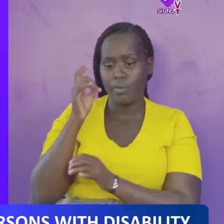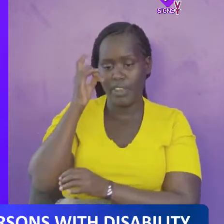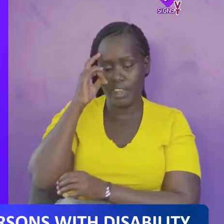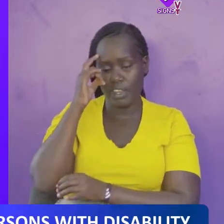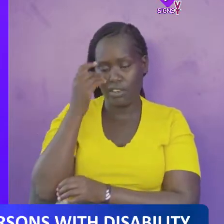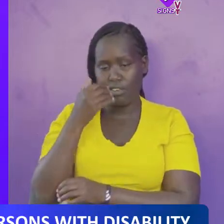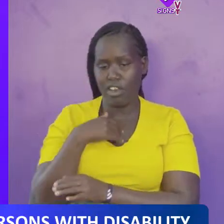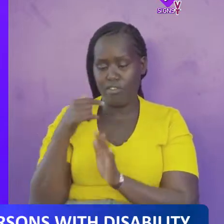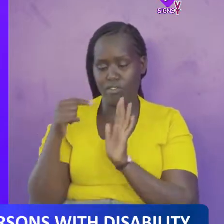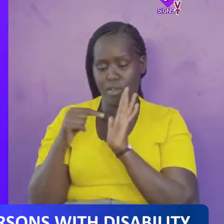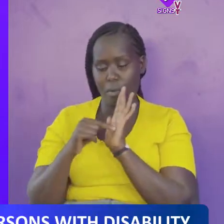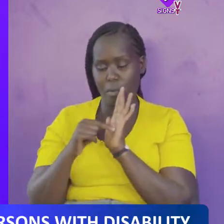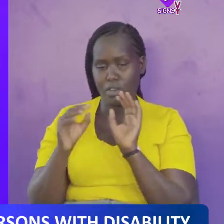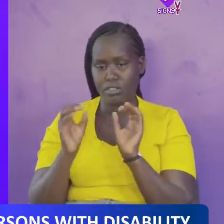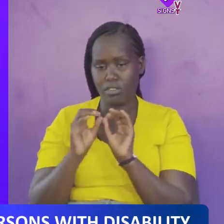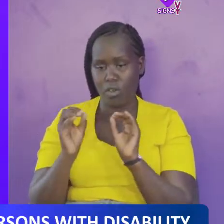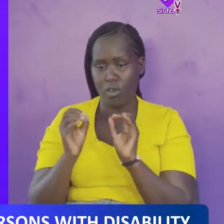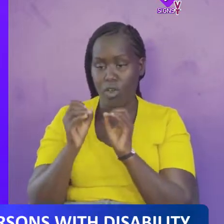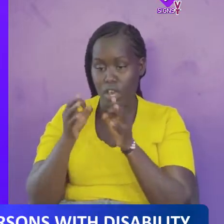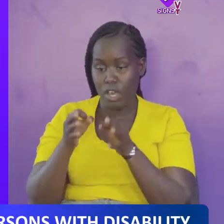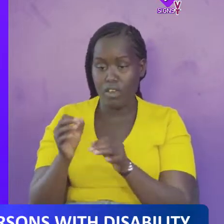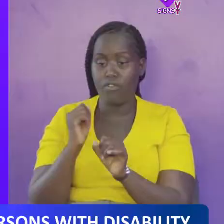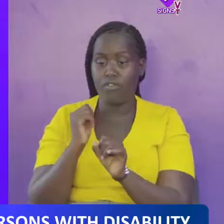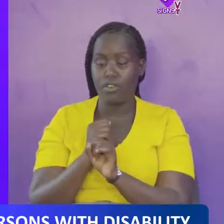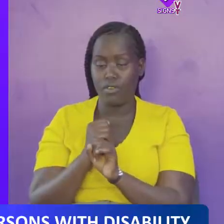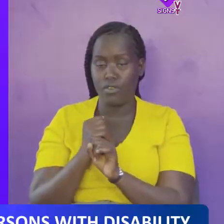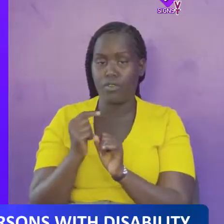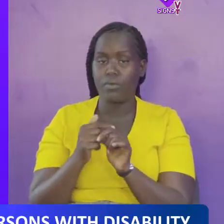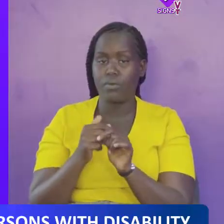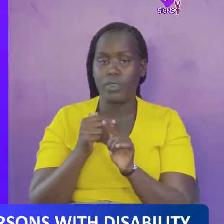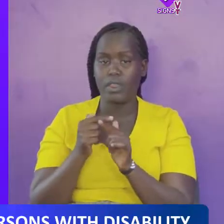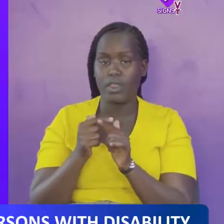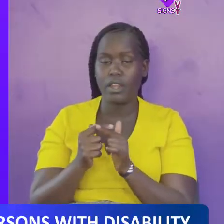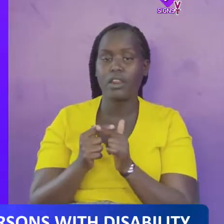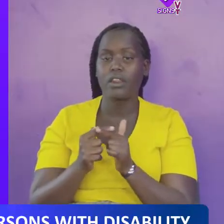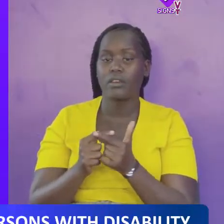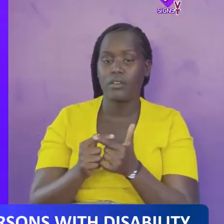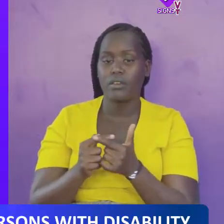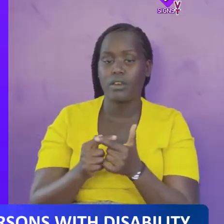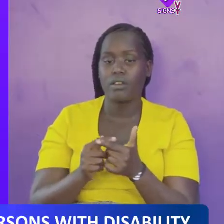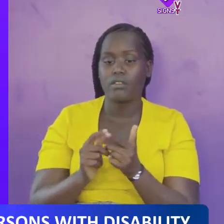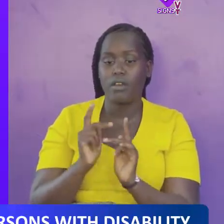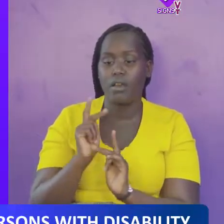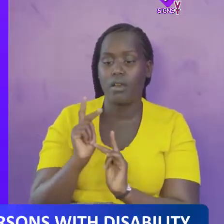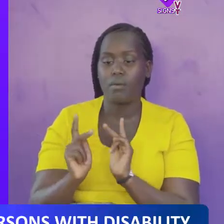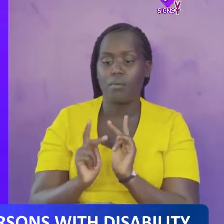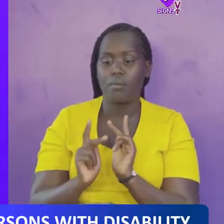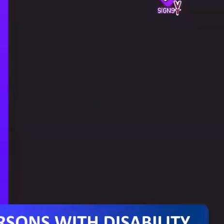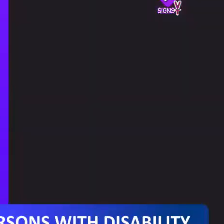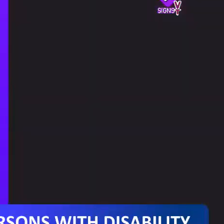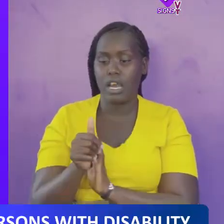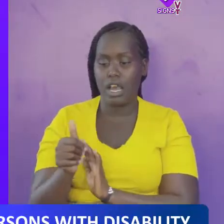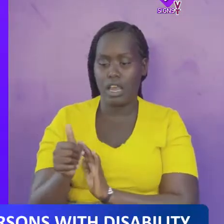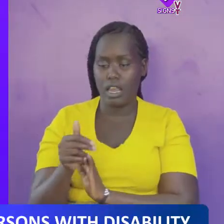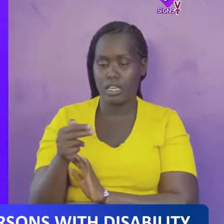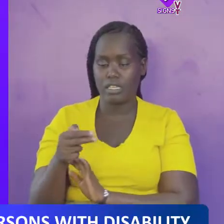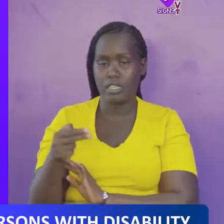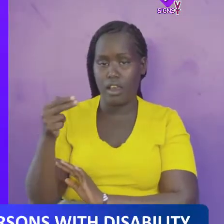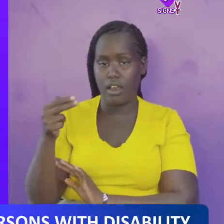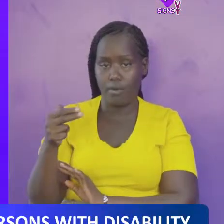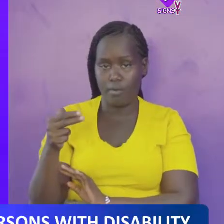points. But if you do, then your progress will be rated higher. Exactly.